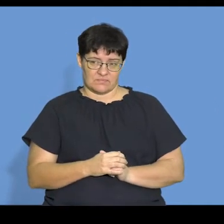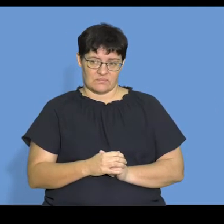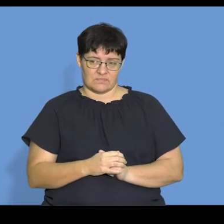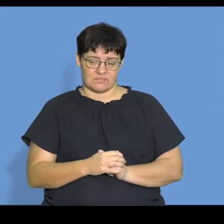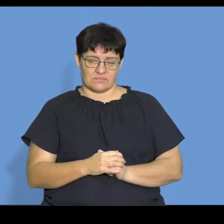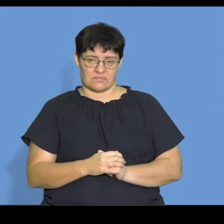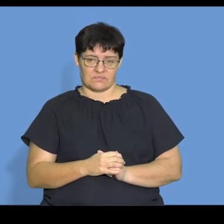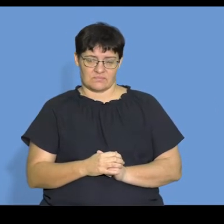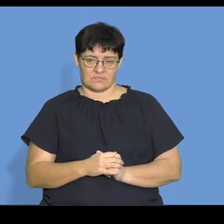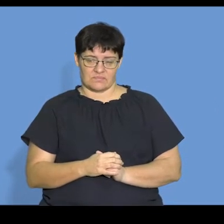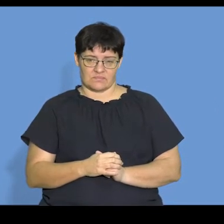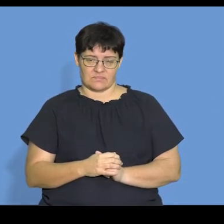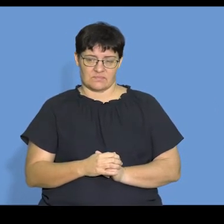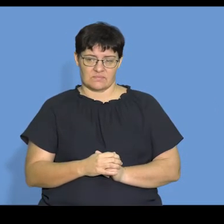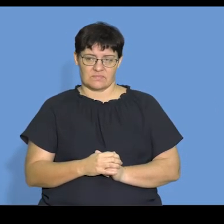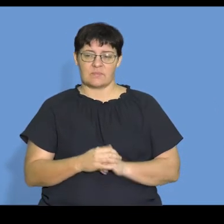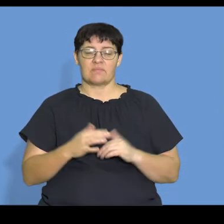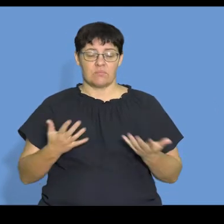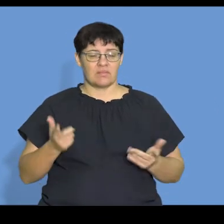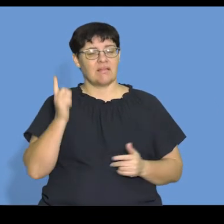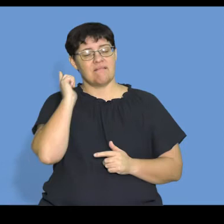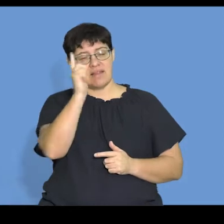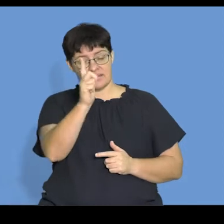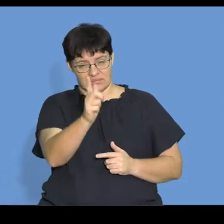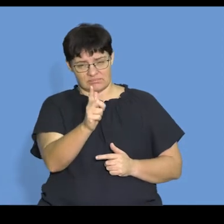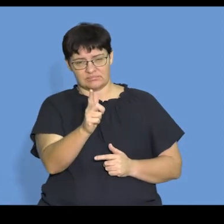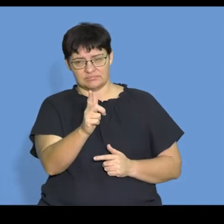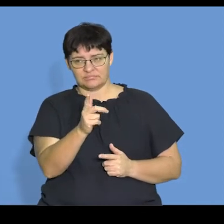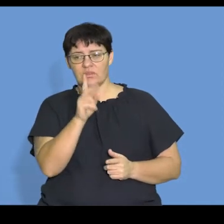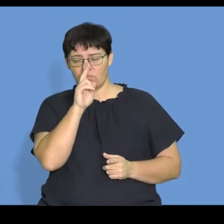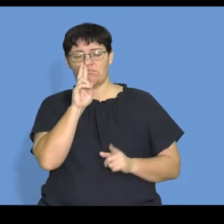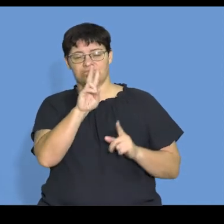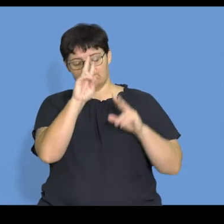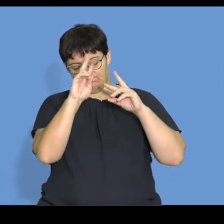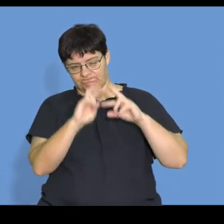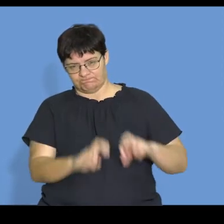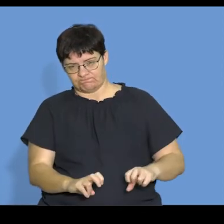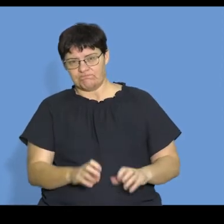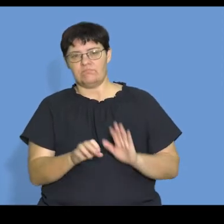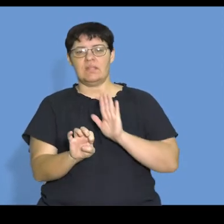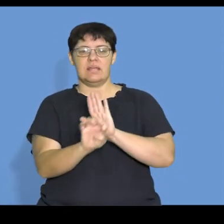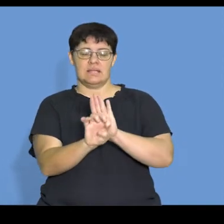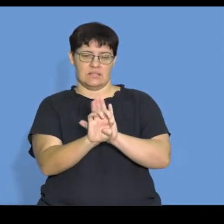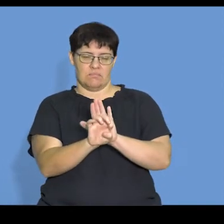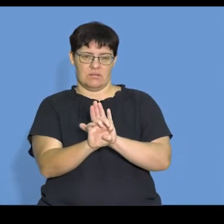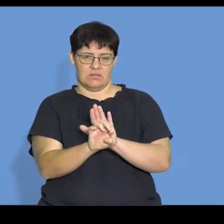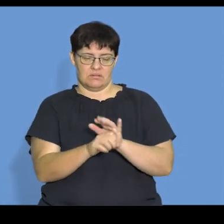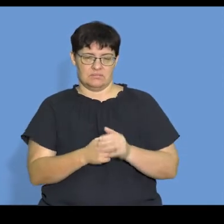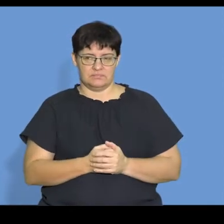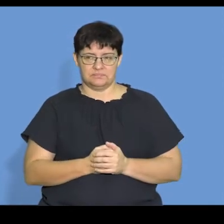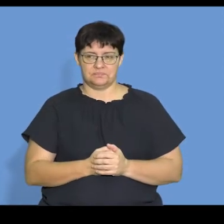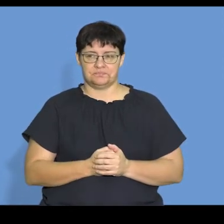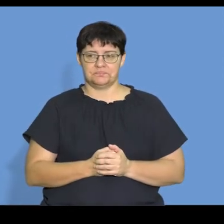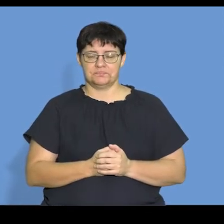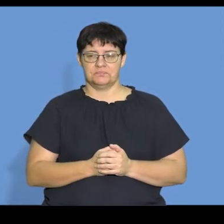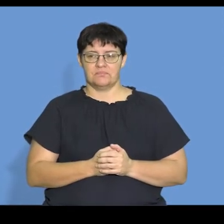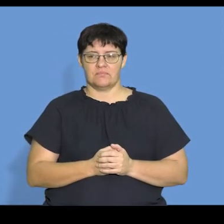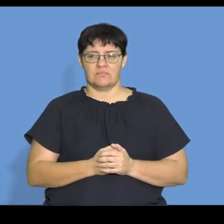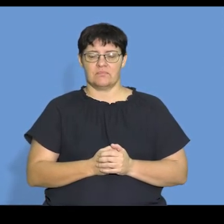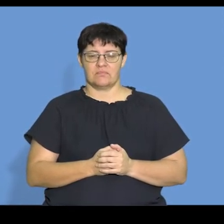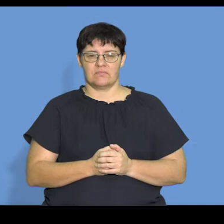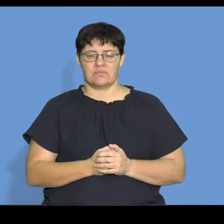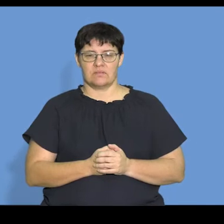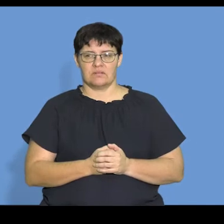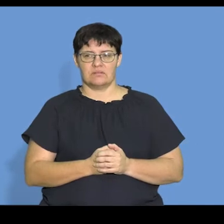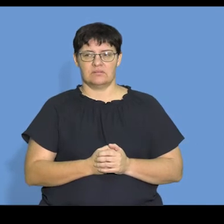plus and a plus. But at a later stage, we're going to look at examples in great detail. So let's